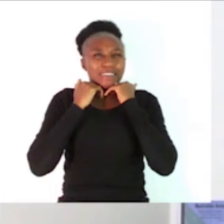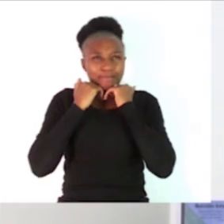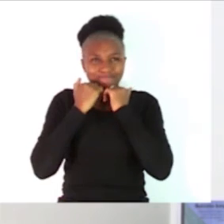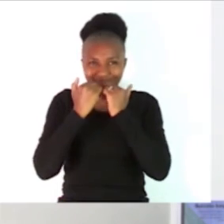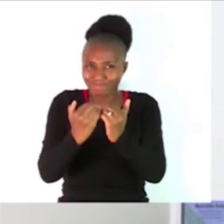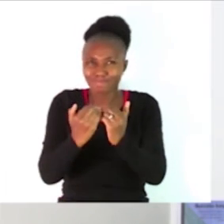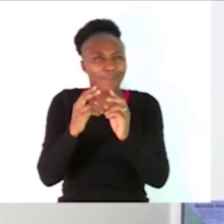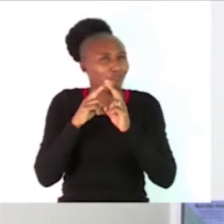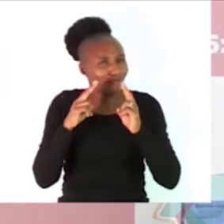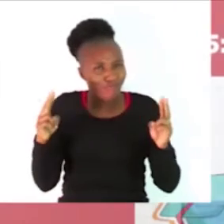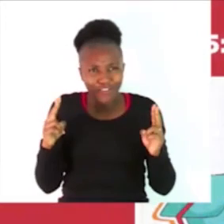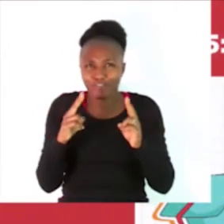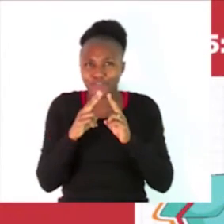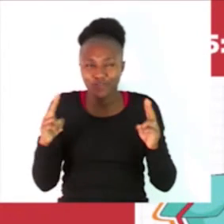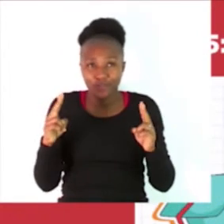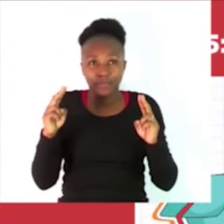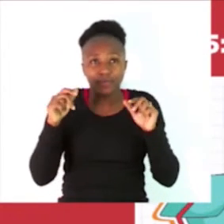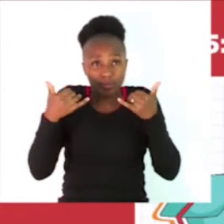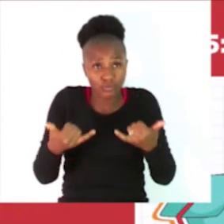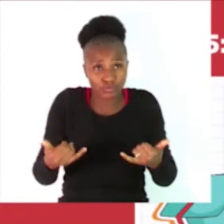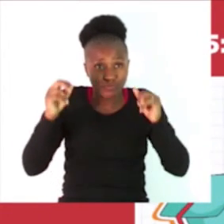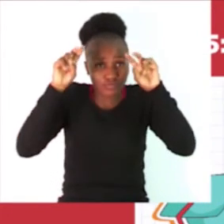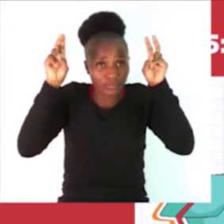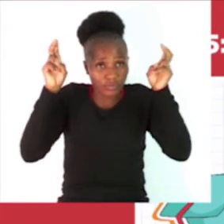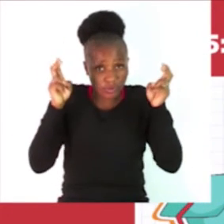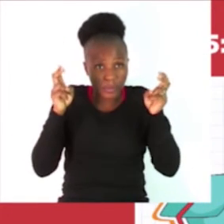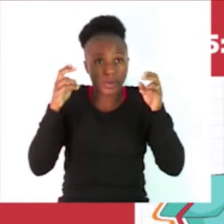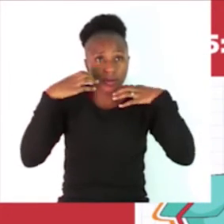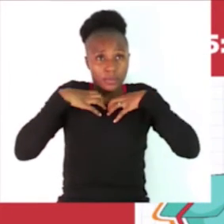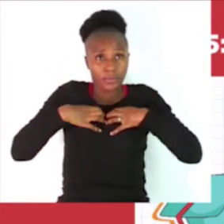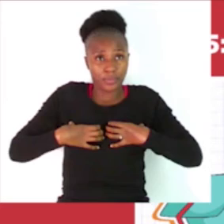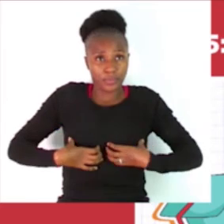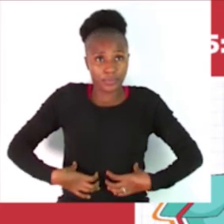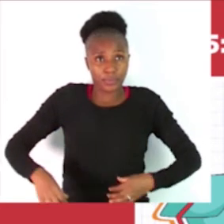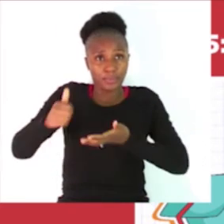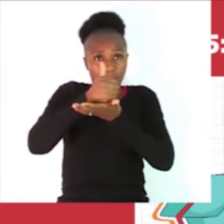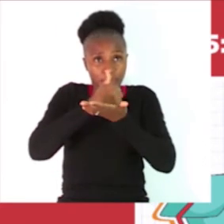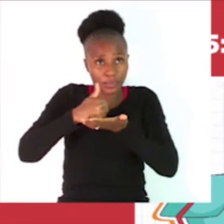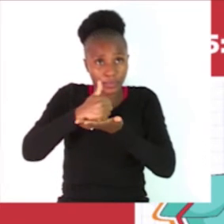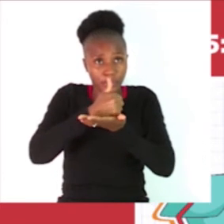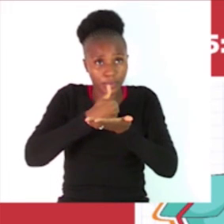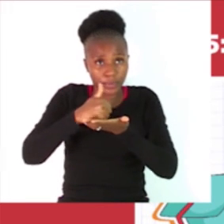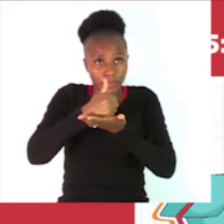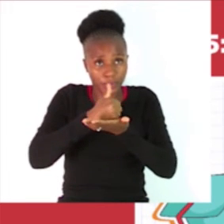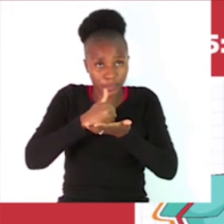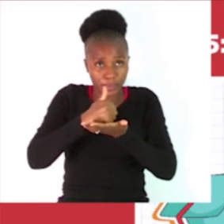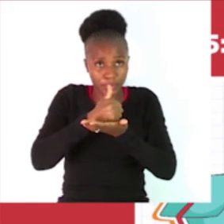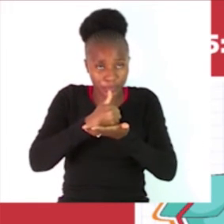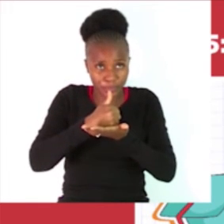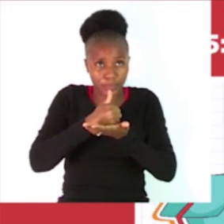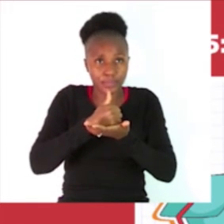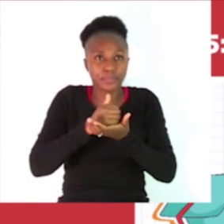very important. Today, we are doing hygiene, and let's turn our books to page. Oh,